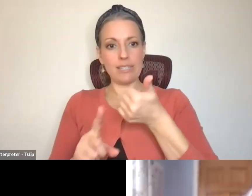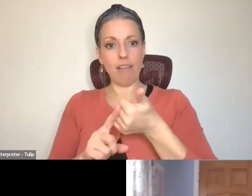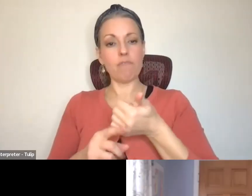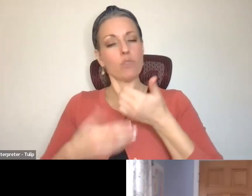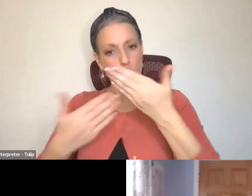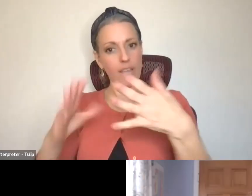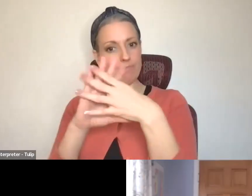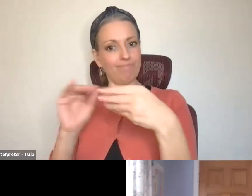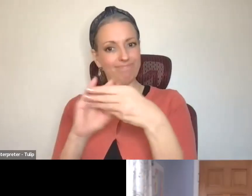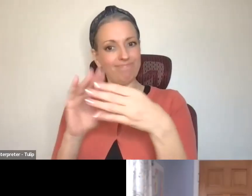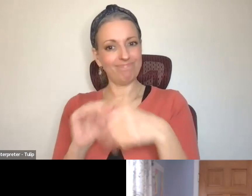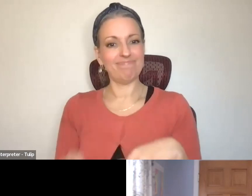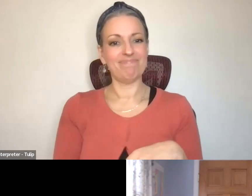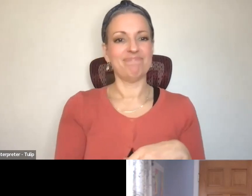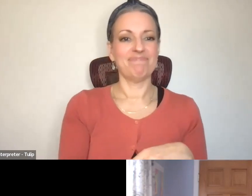on this.